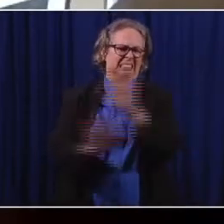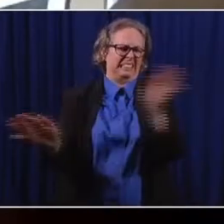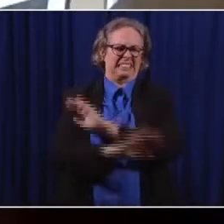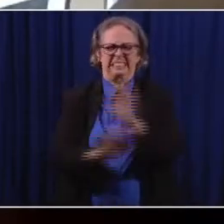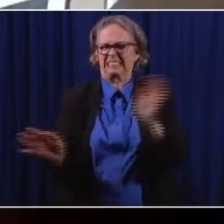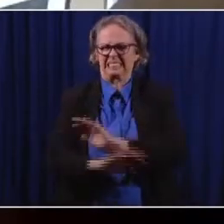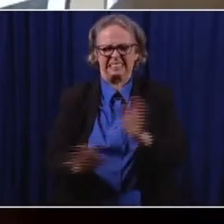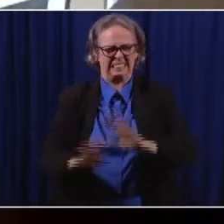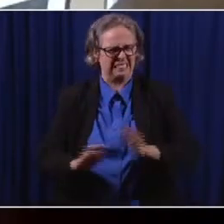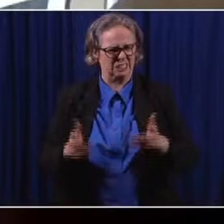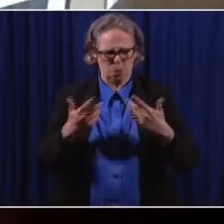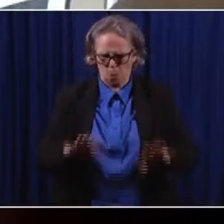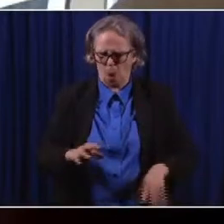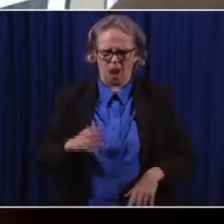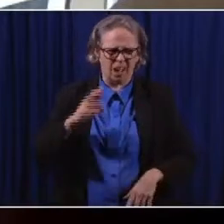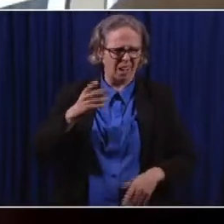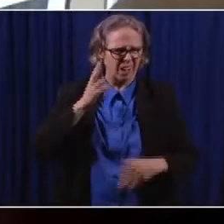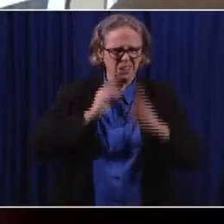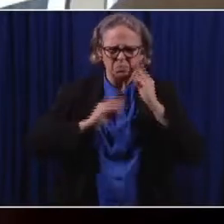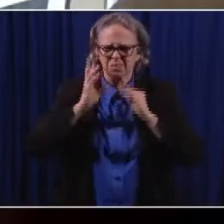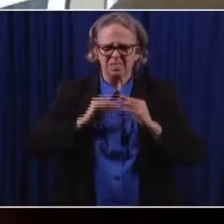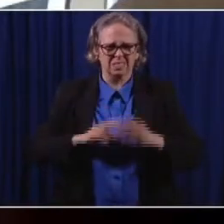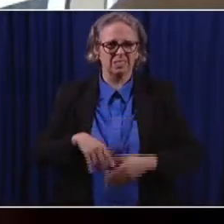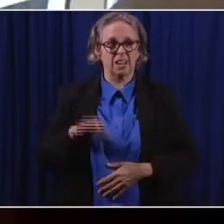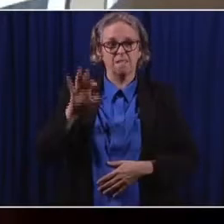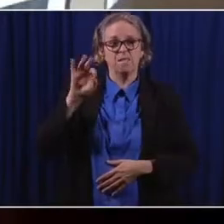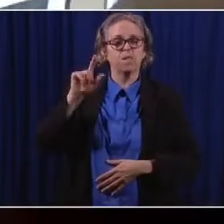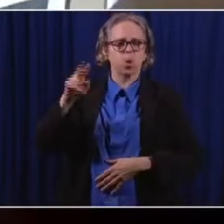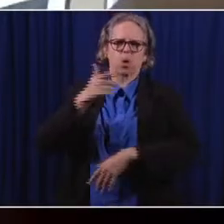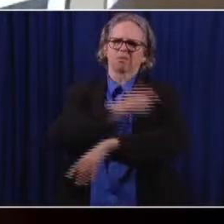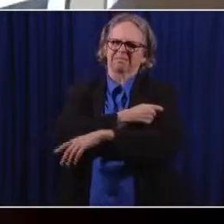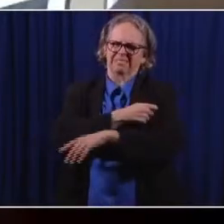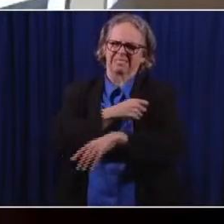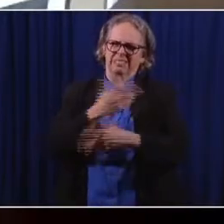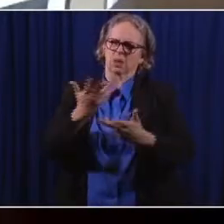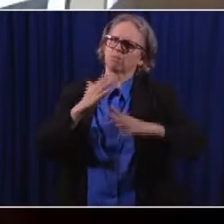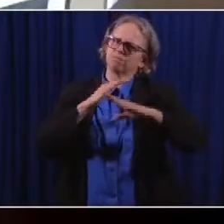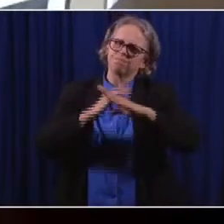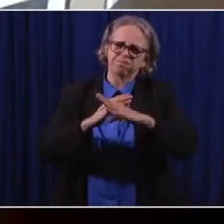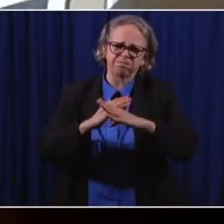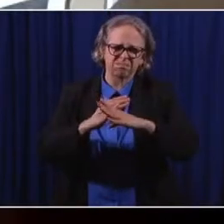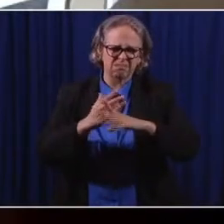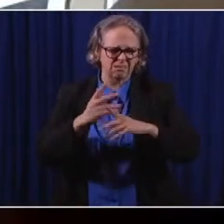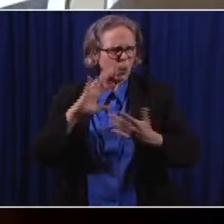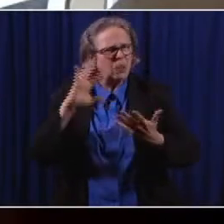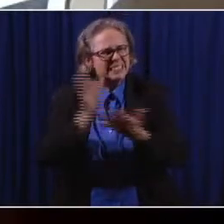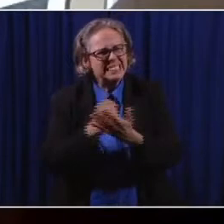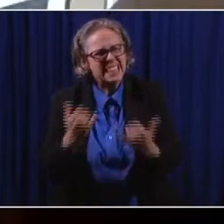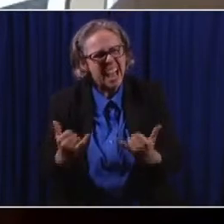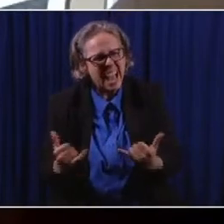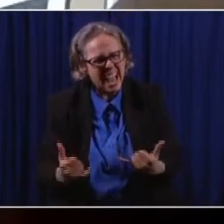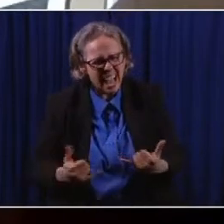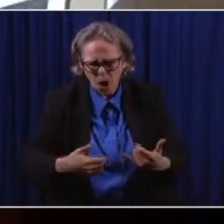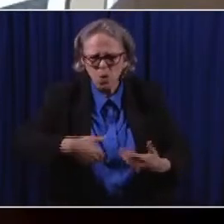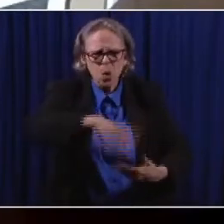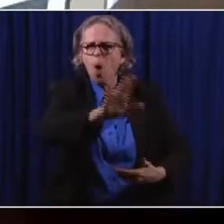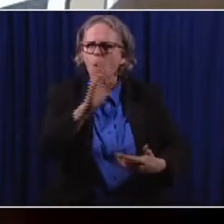flu vaccine is so helpful and so preventative. So go today, start today, contact your pediatrician, and get your flu